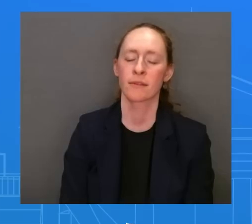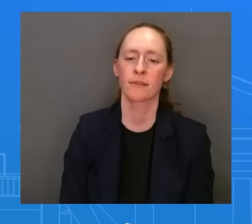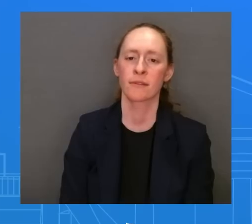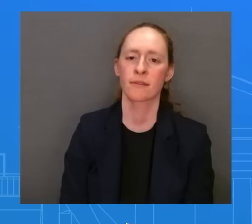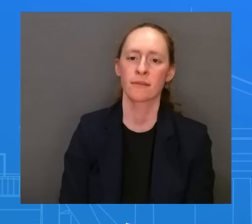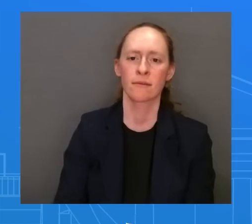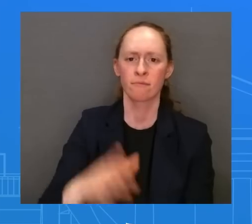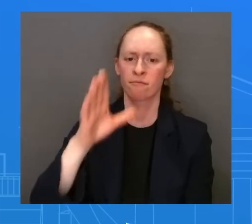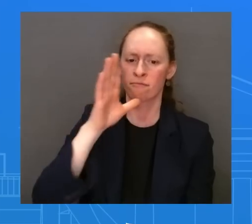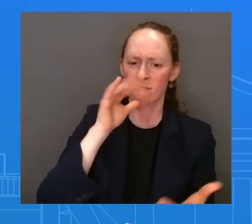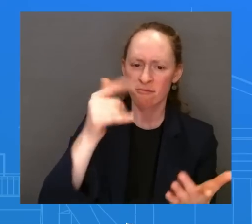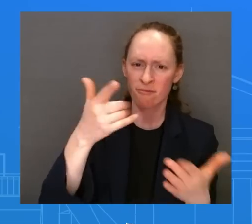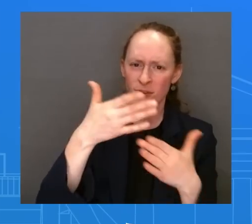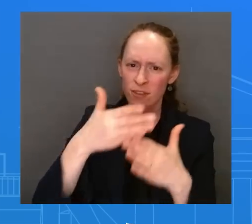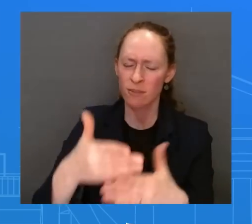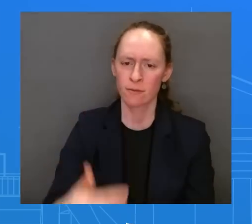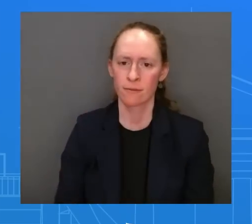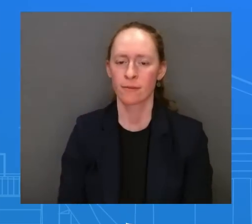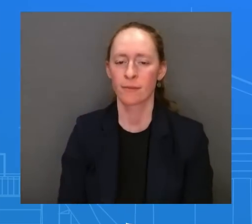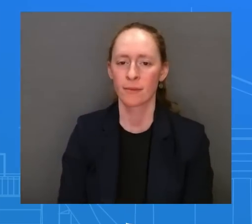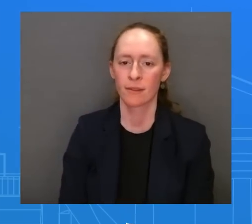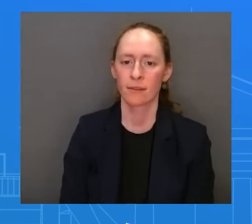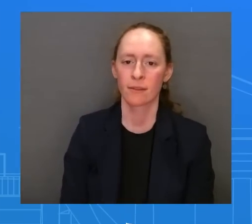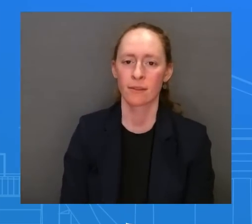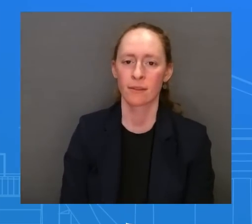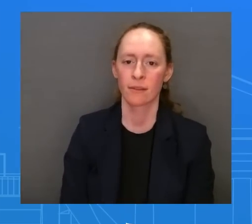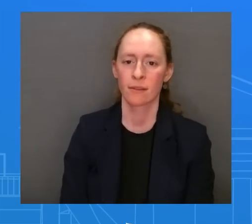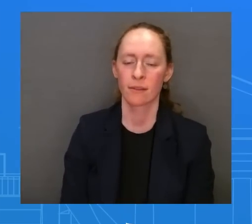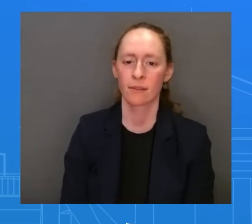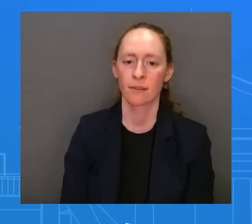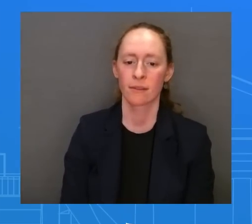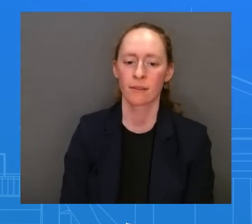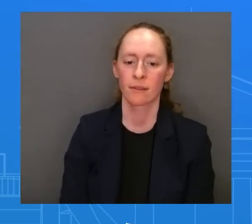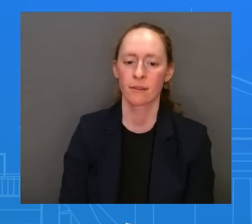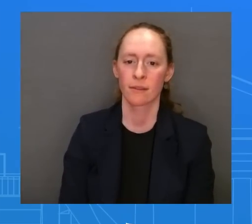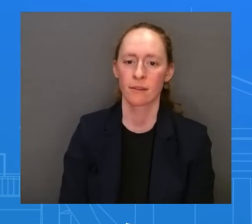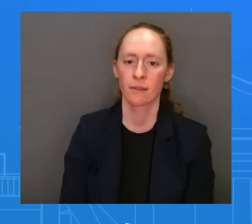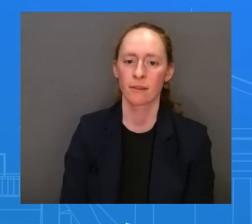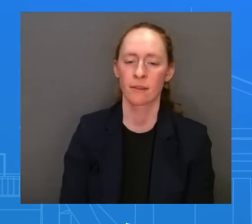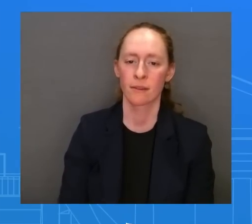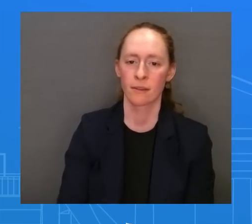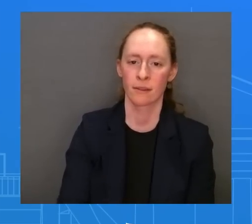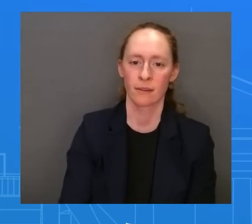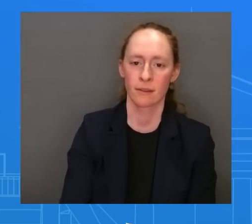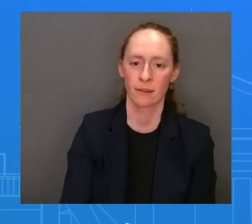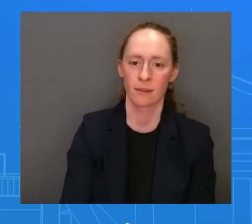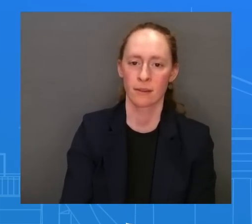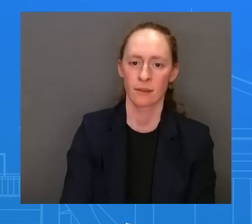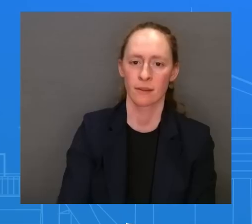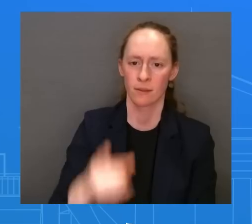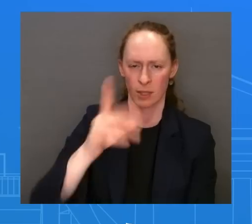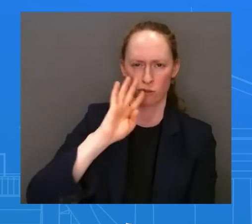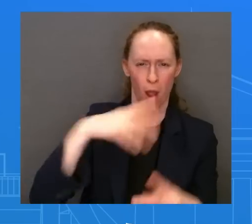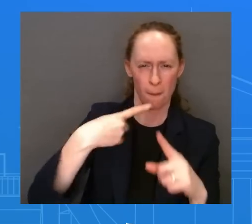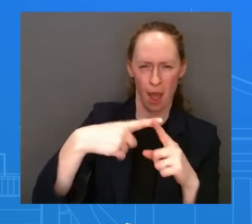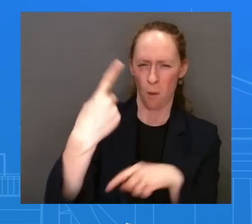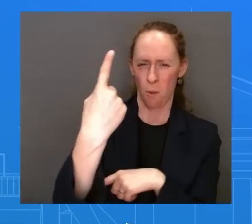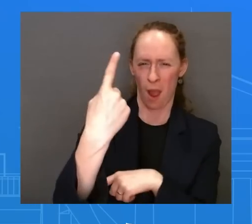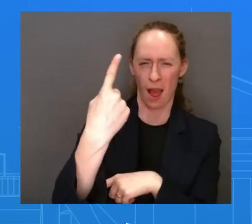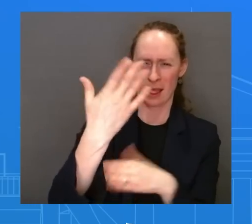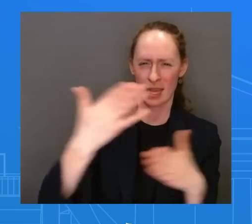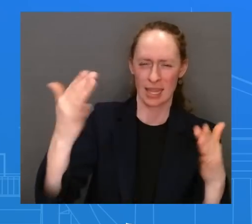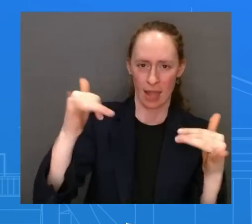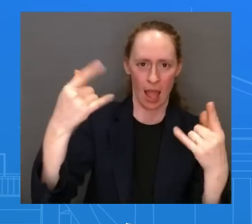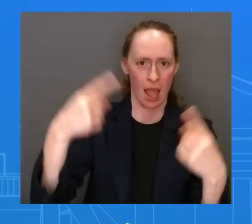about an event on a single day that that the military investigated and reviewed the